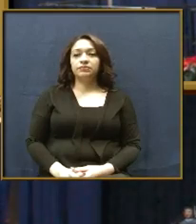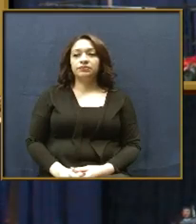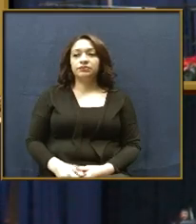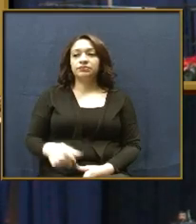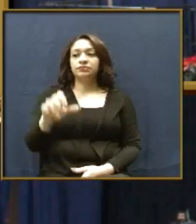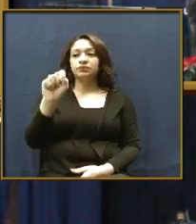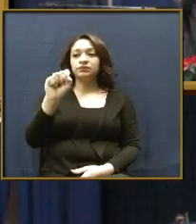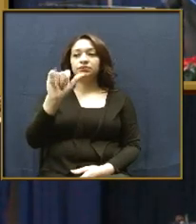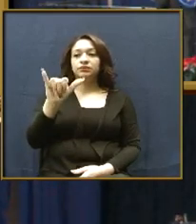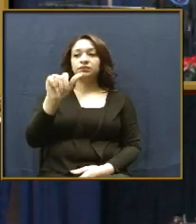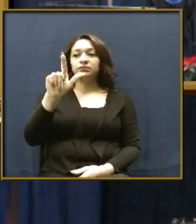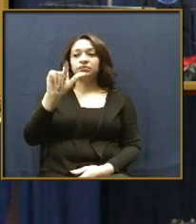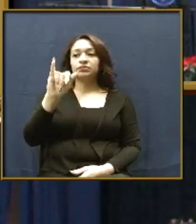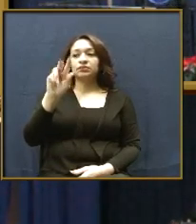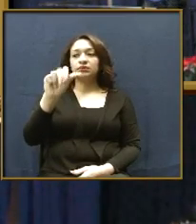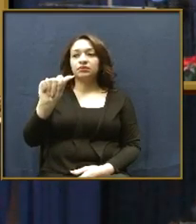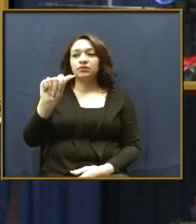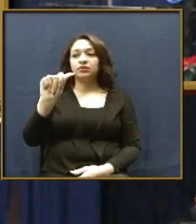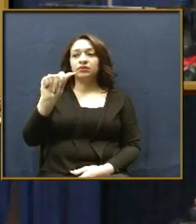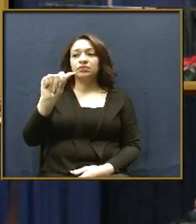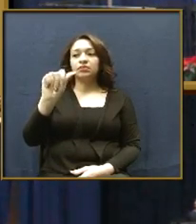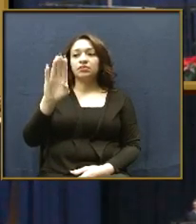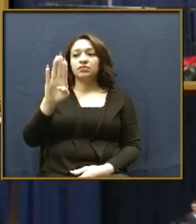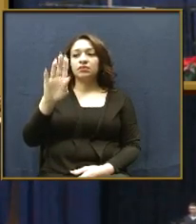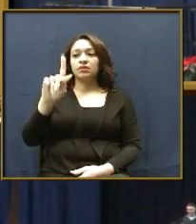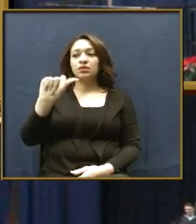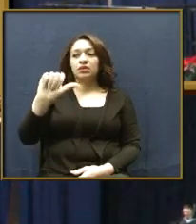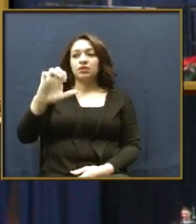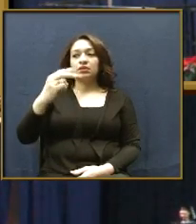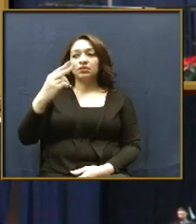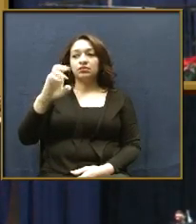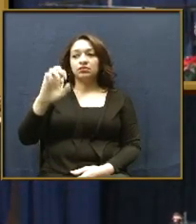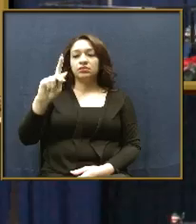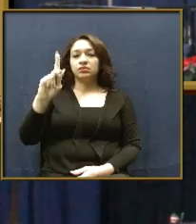Sylvia Renee Naranko Blaschke.